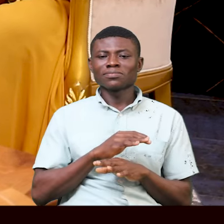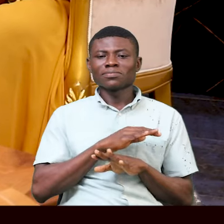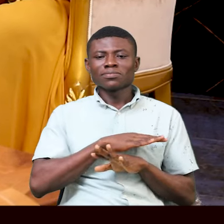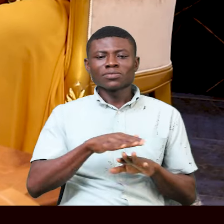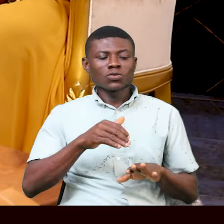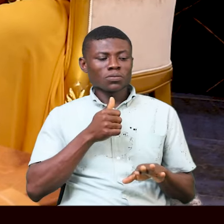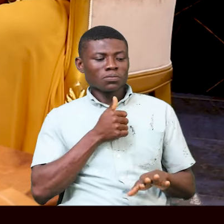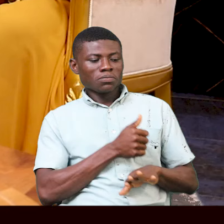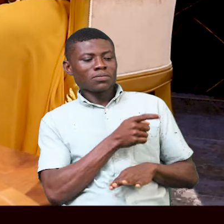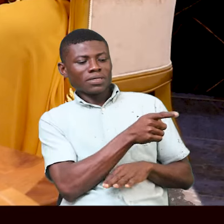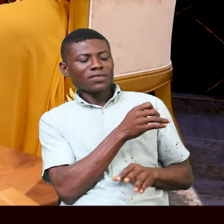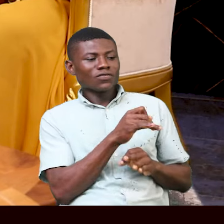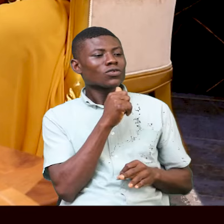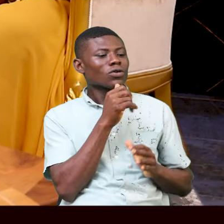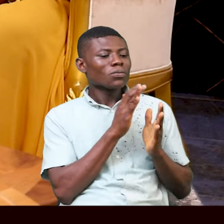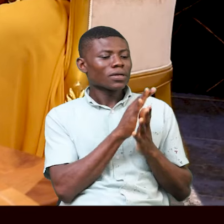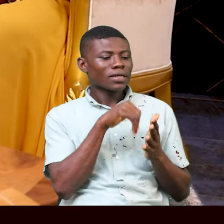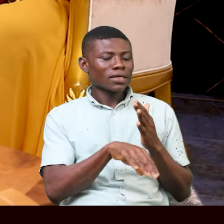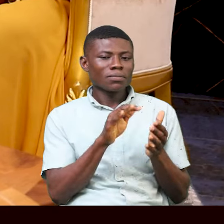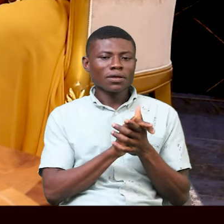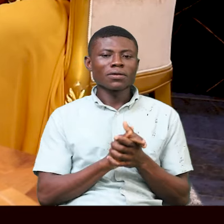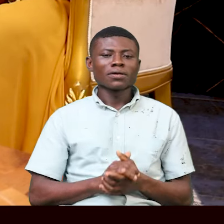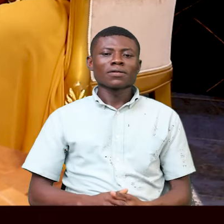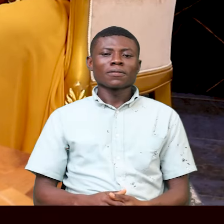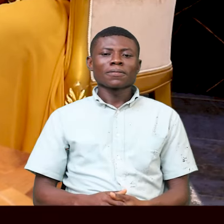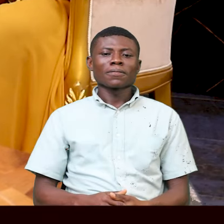you didn't pray her into the marriage. Okay.